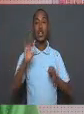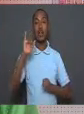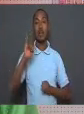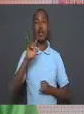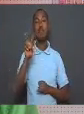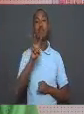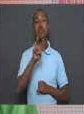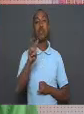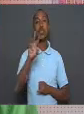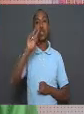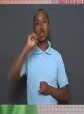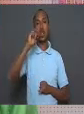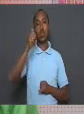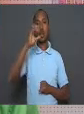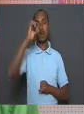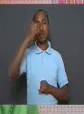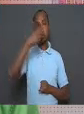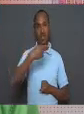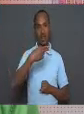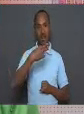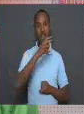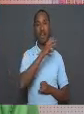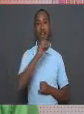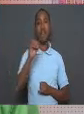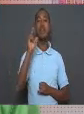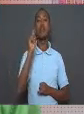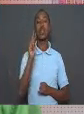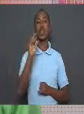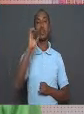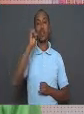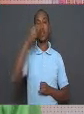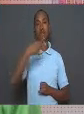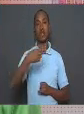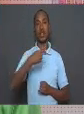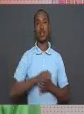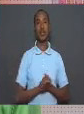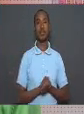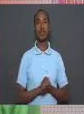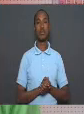by both sodium hydroxide and potassium hydroxide.